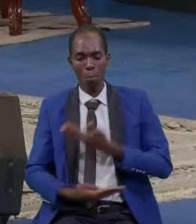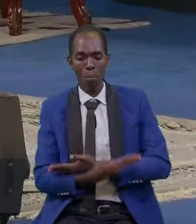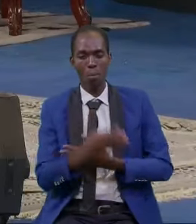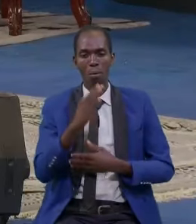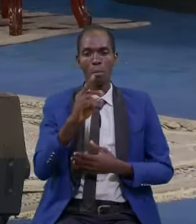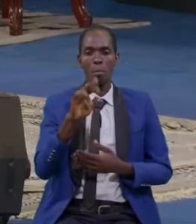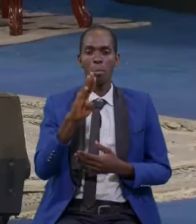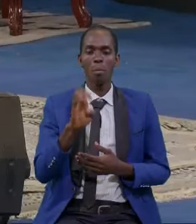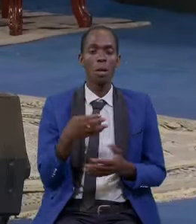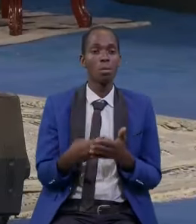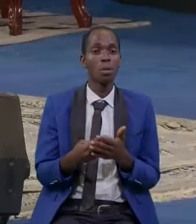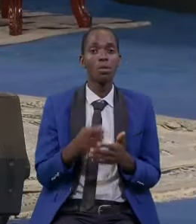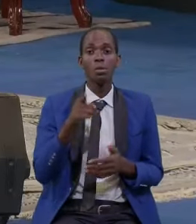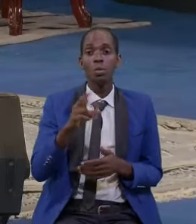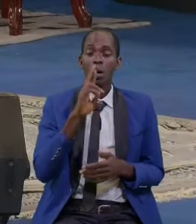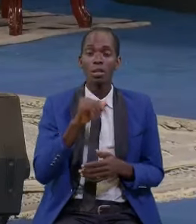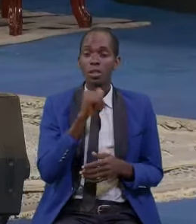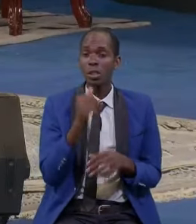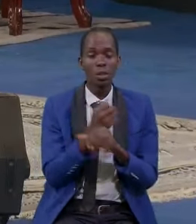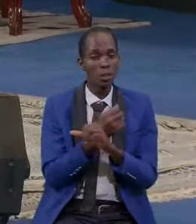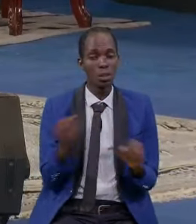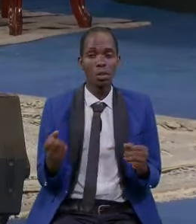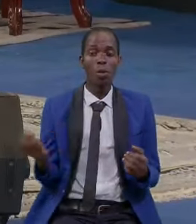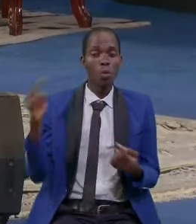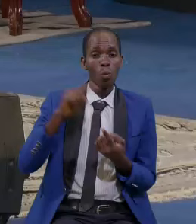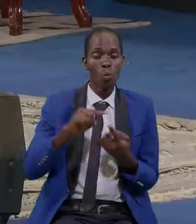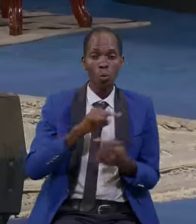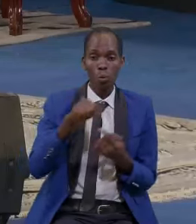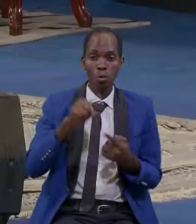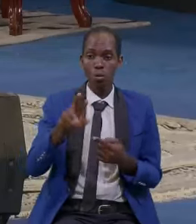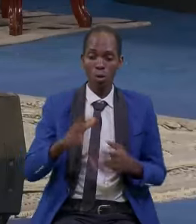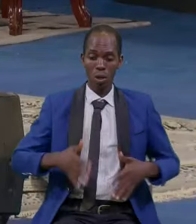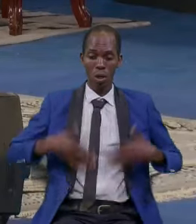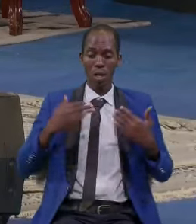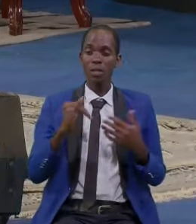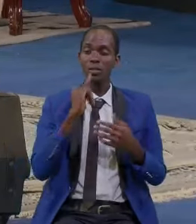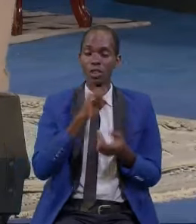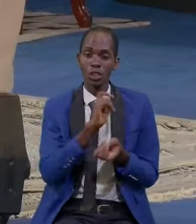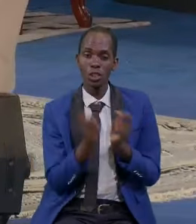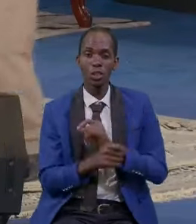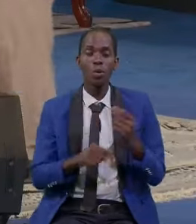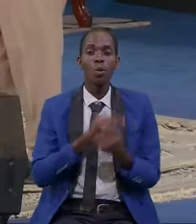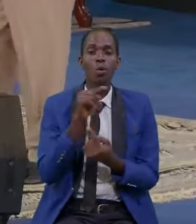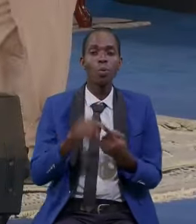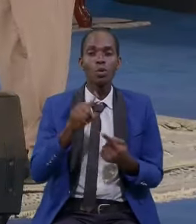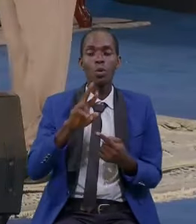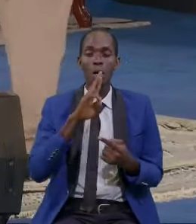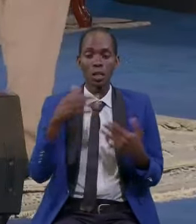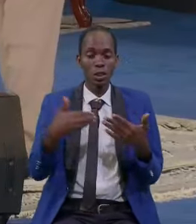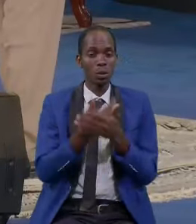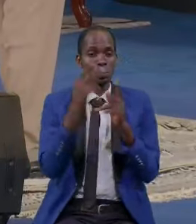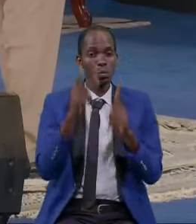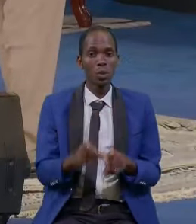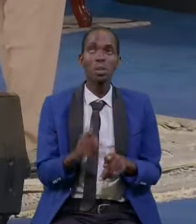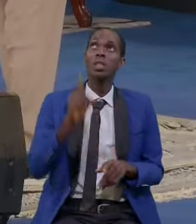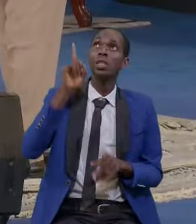born again, when your life is changed, when you are transformed, he gave himself for us